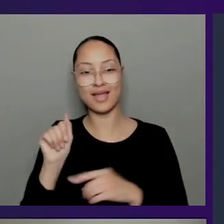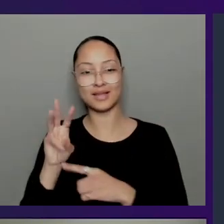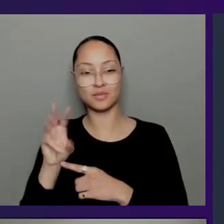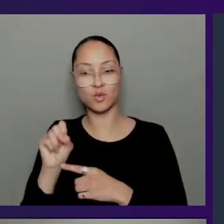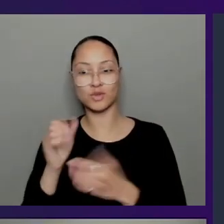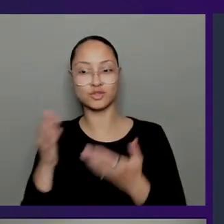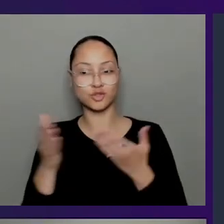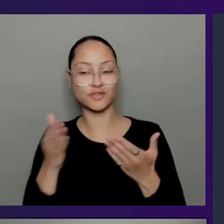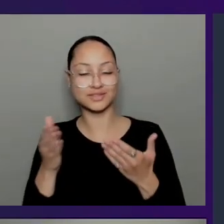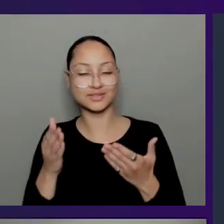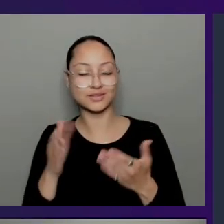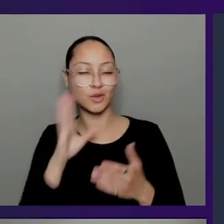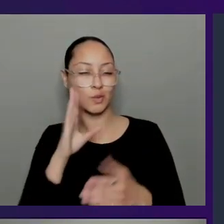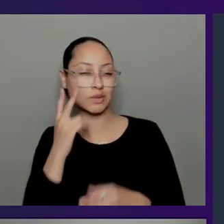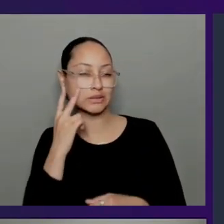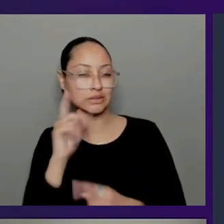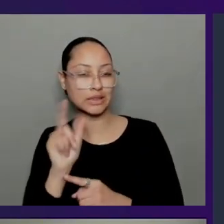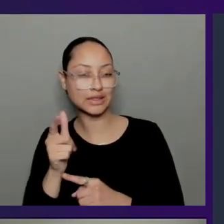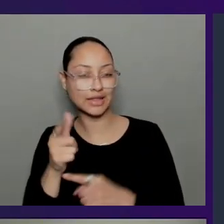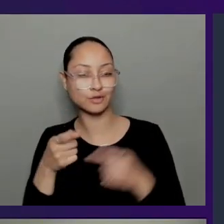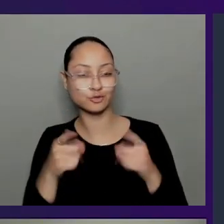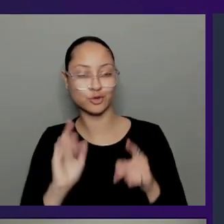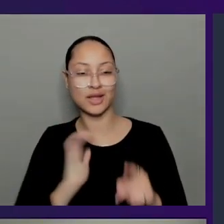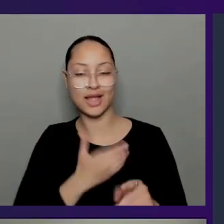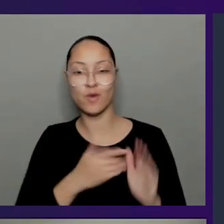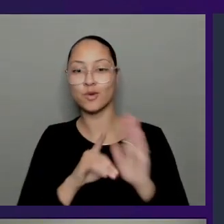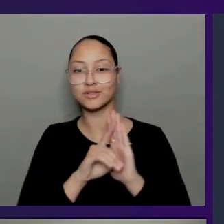see that a little bit later on in the demo.